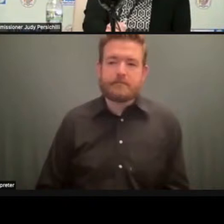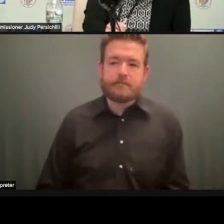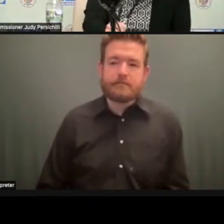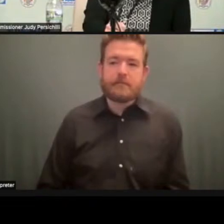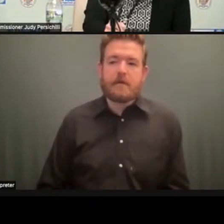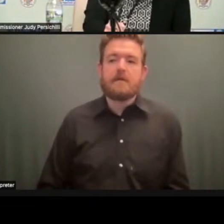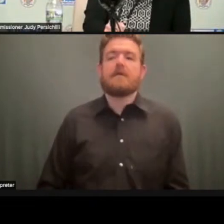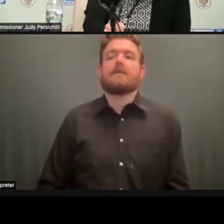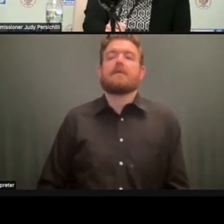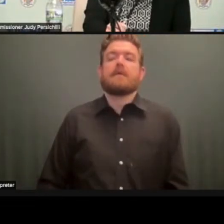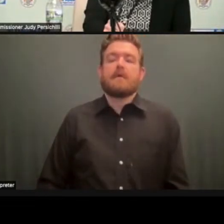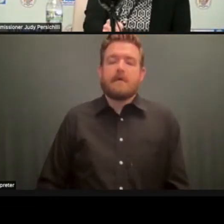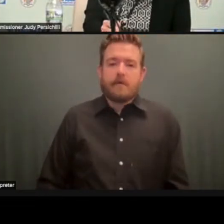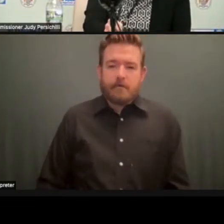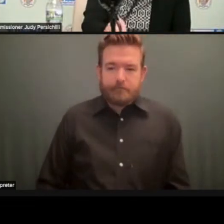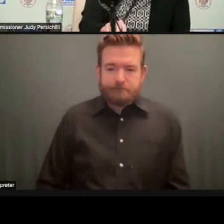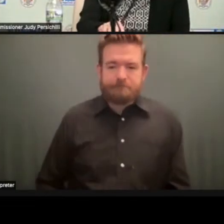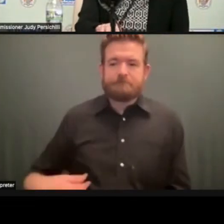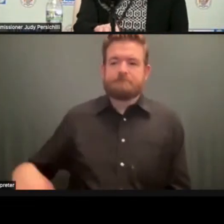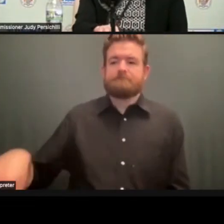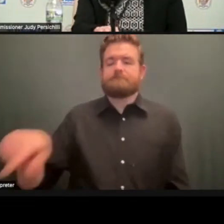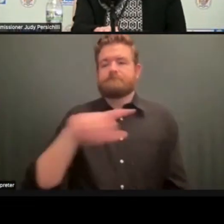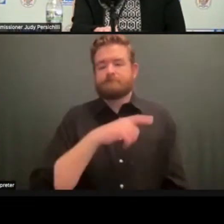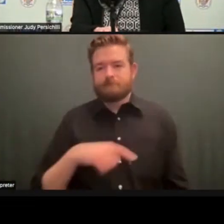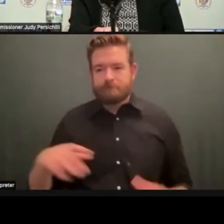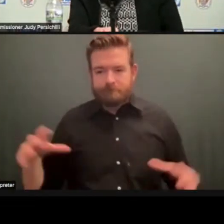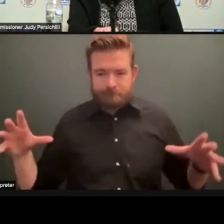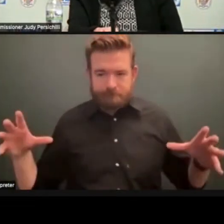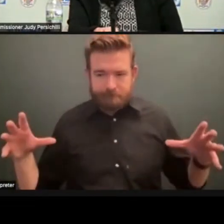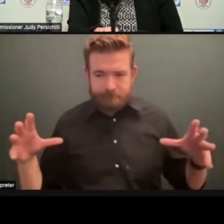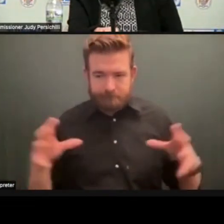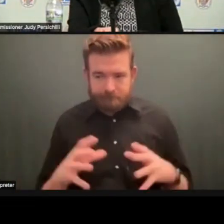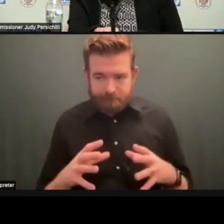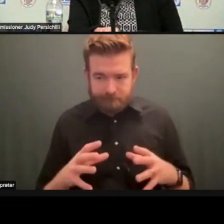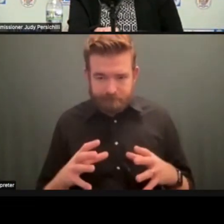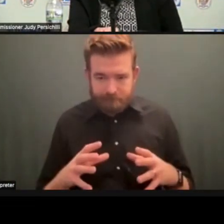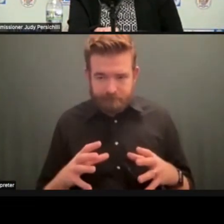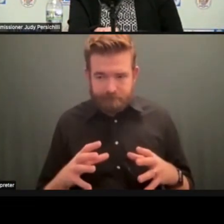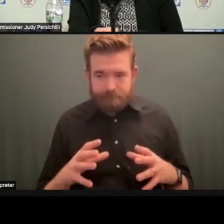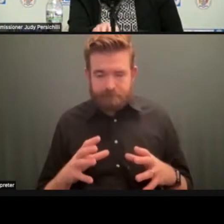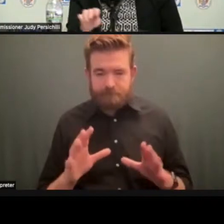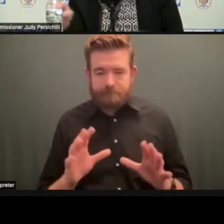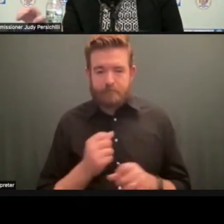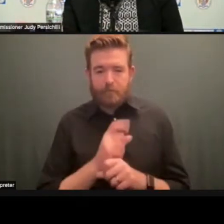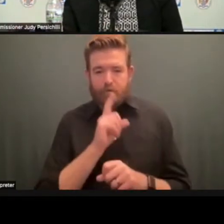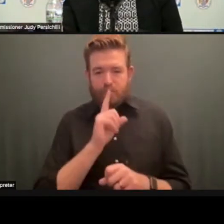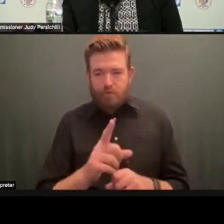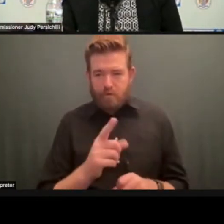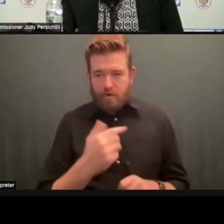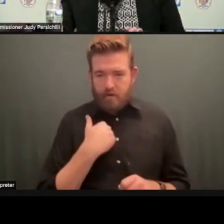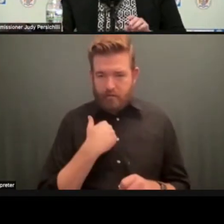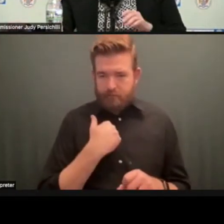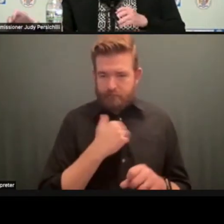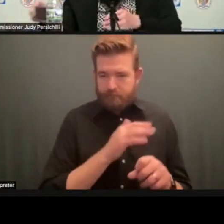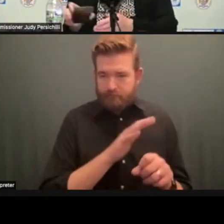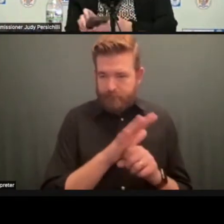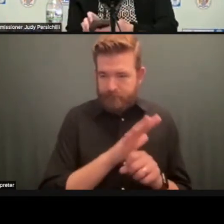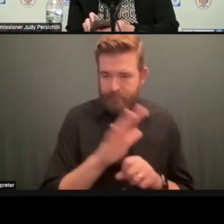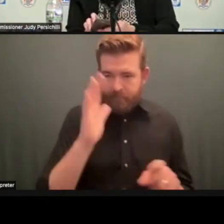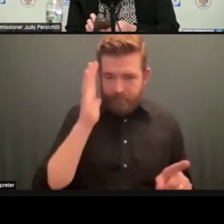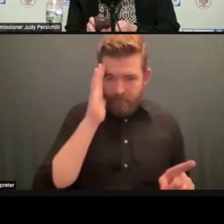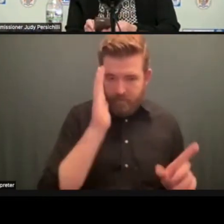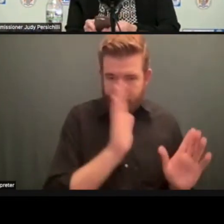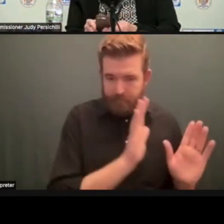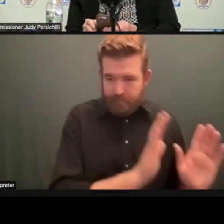densification on our hospital campuses, to allow us, that's one way, not the only way, but one way for us to address